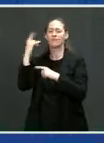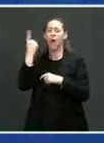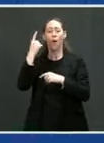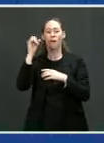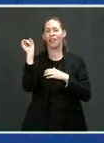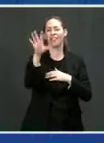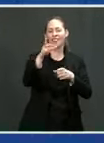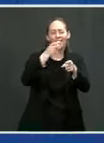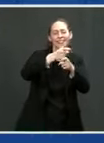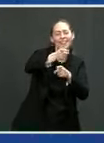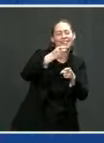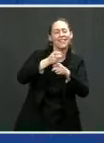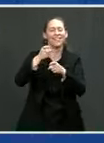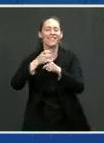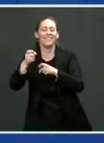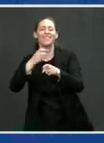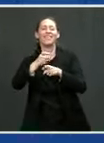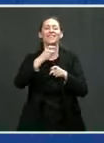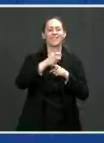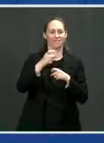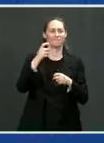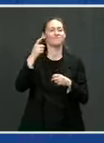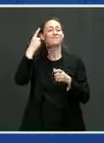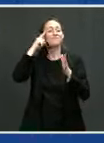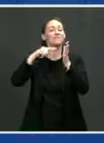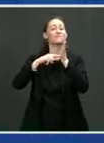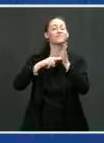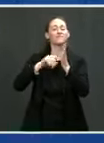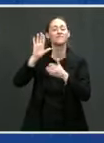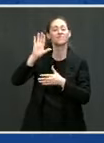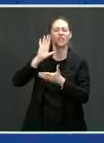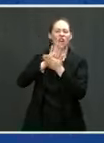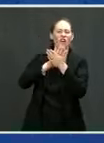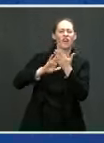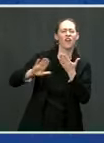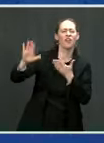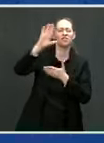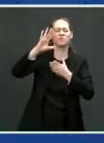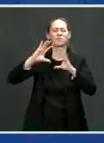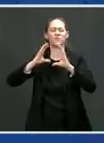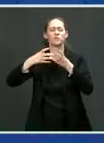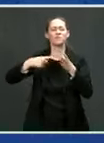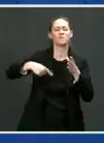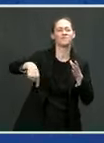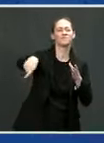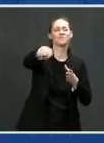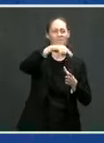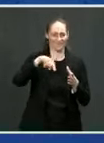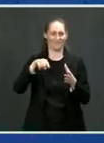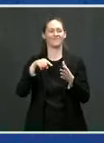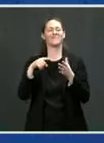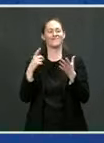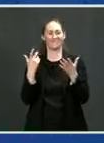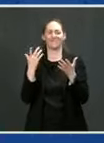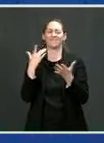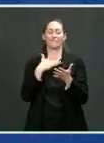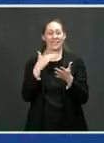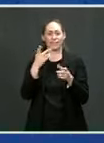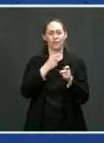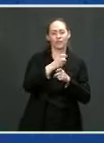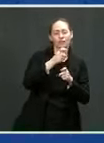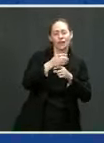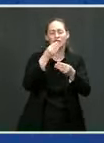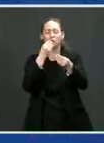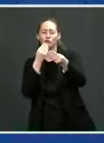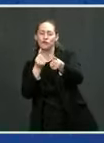His college crew, as he called them, would add that he could be a prankster. His bowling crew and his